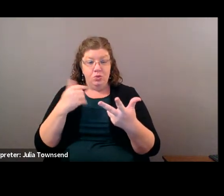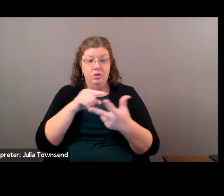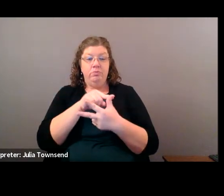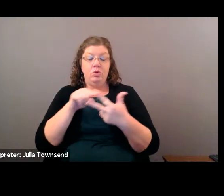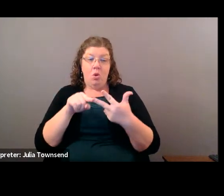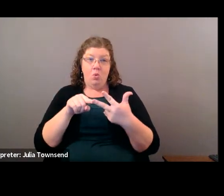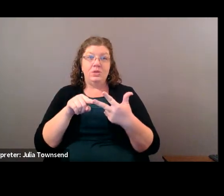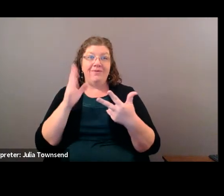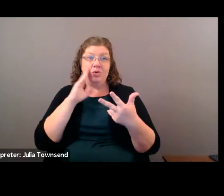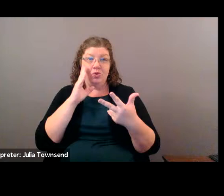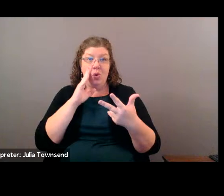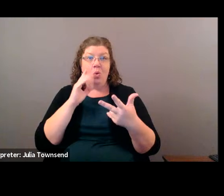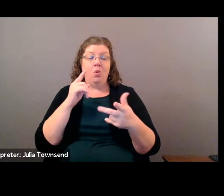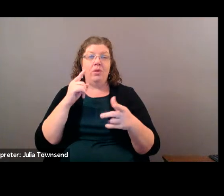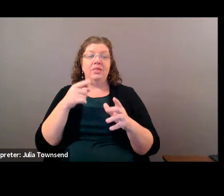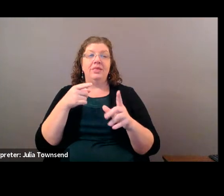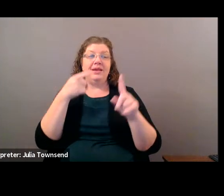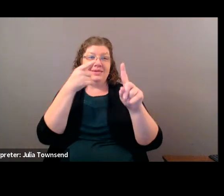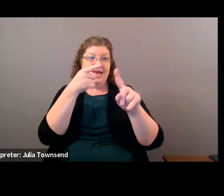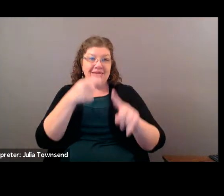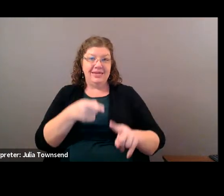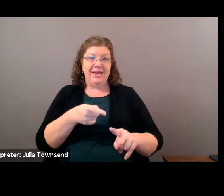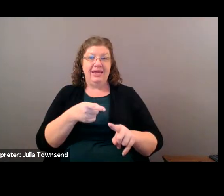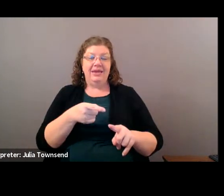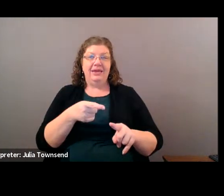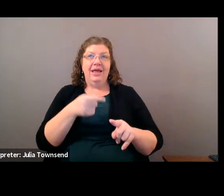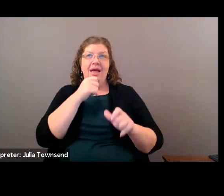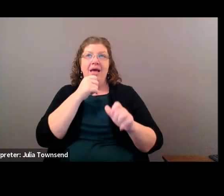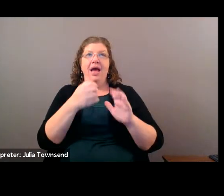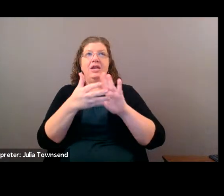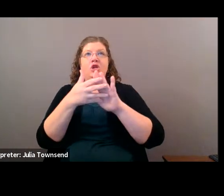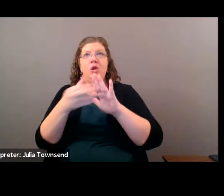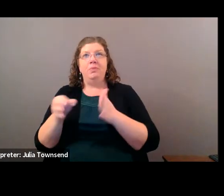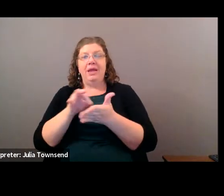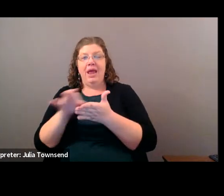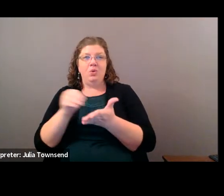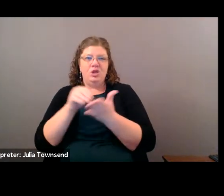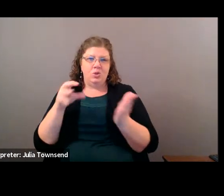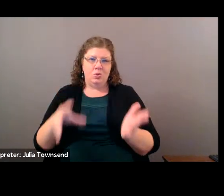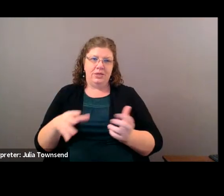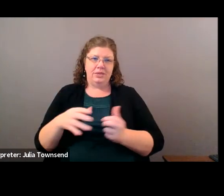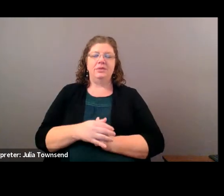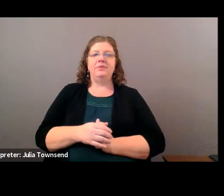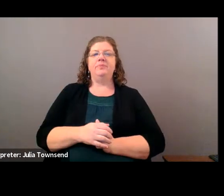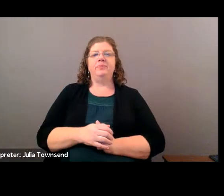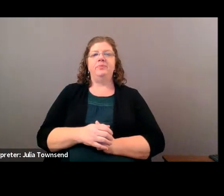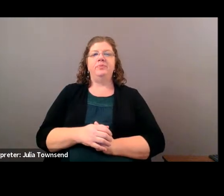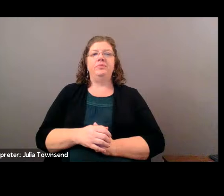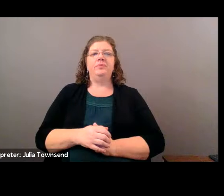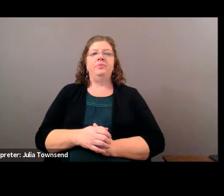as you know, the designated unduplicated students. Next slide, please.